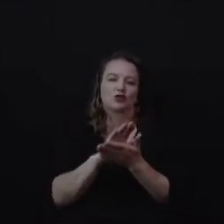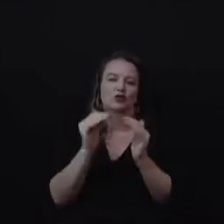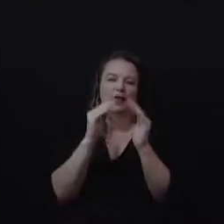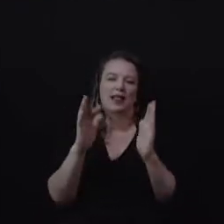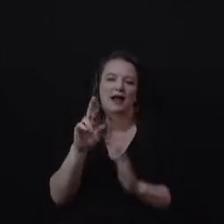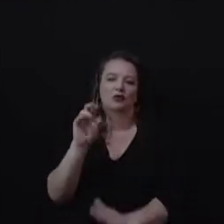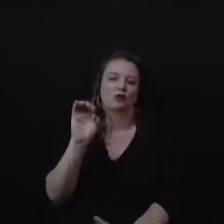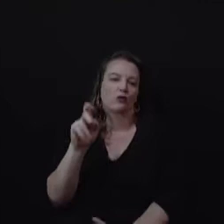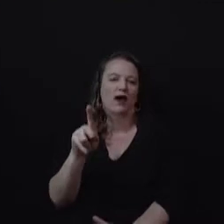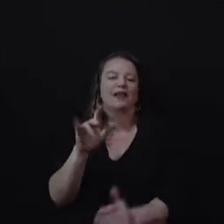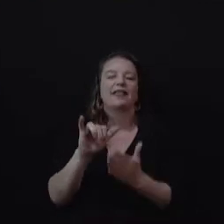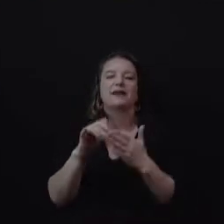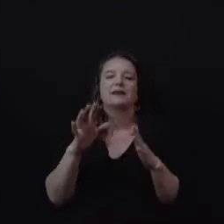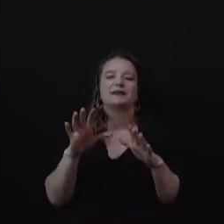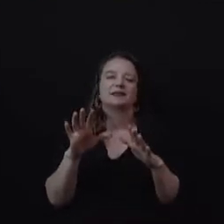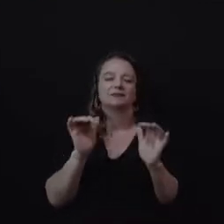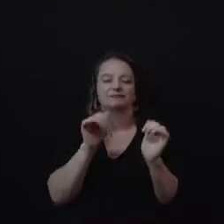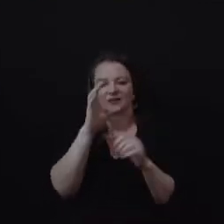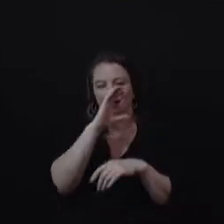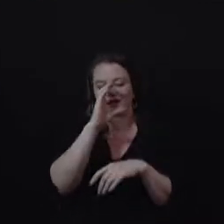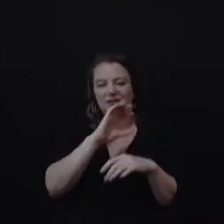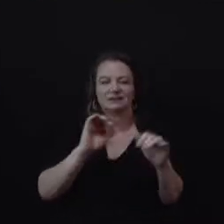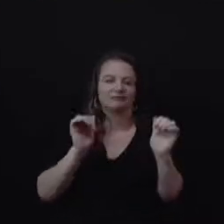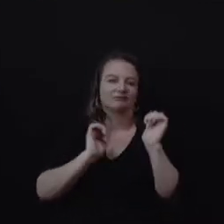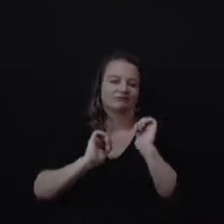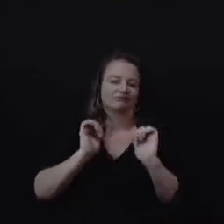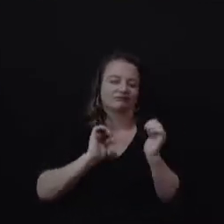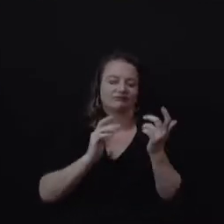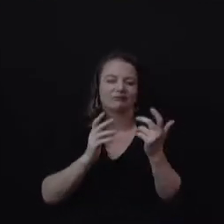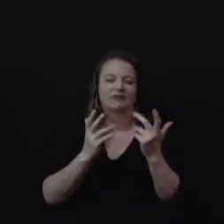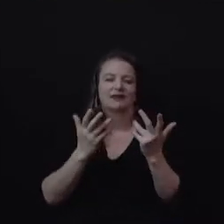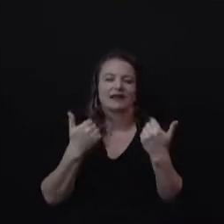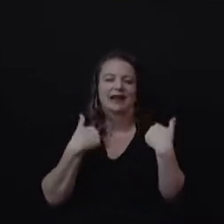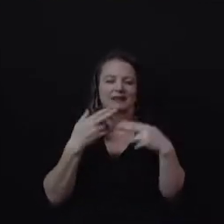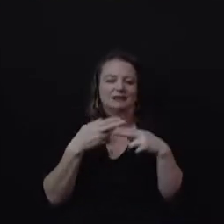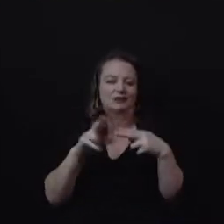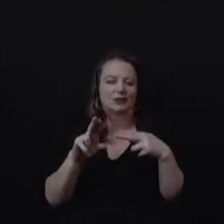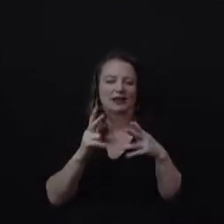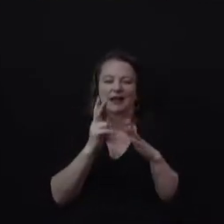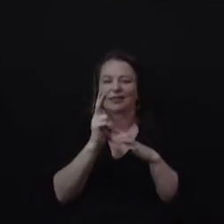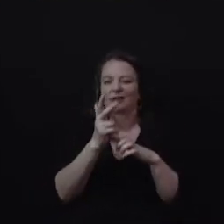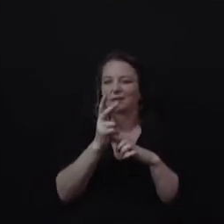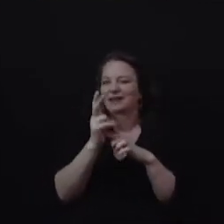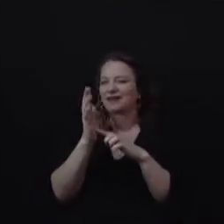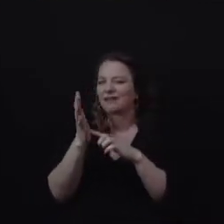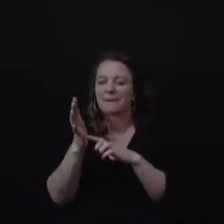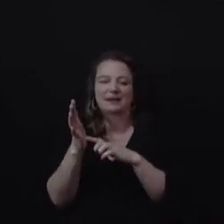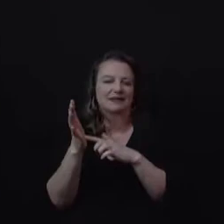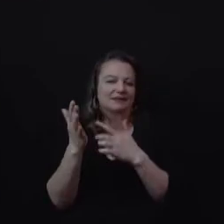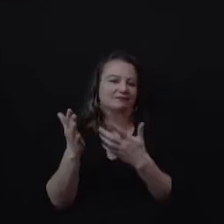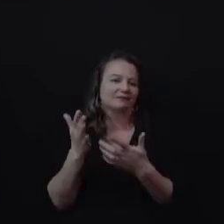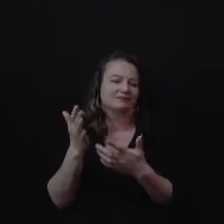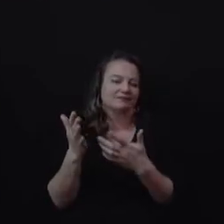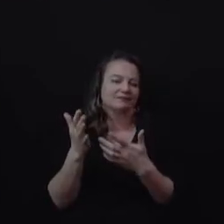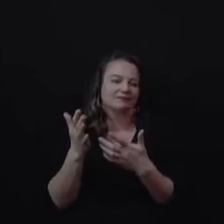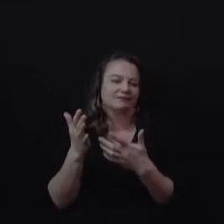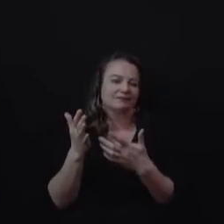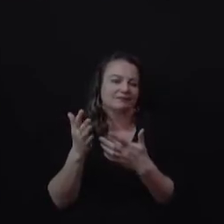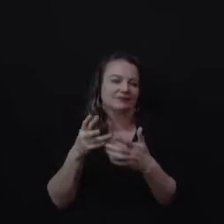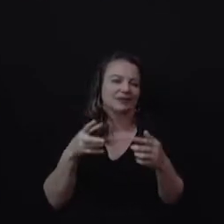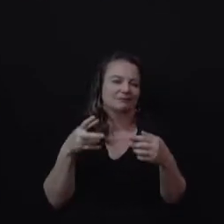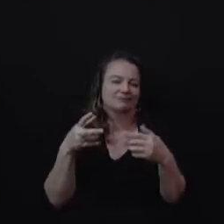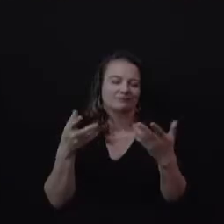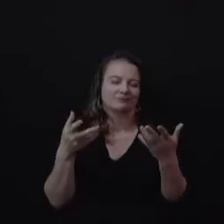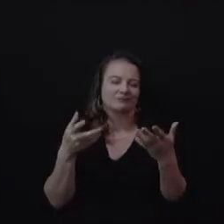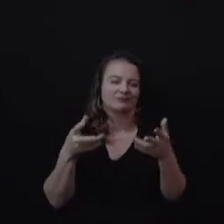Schoolhouse Rock was an animated series that had little short 3 minutes to 5 minutes, little things